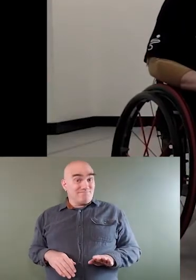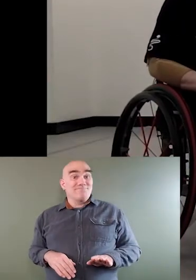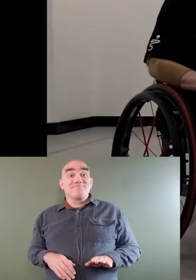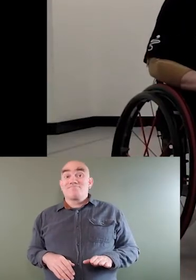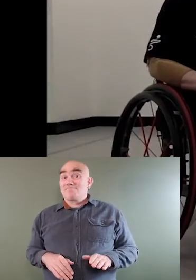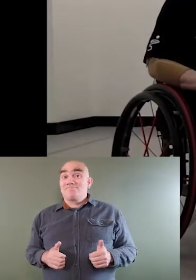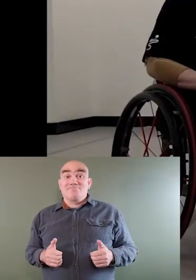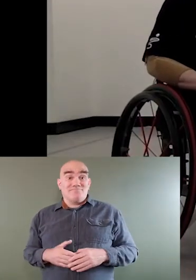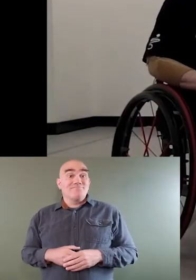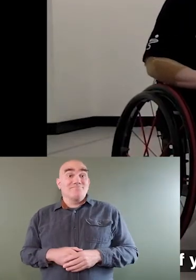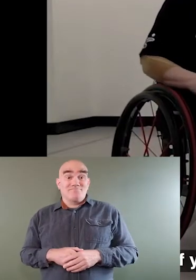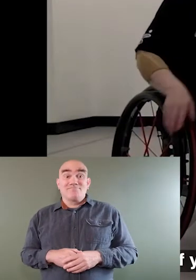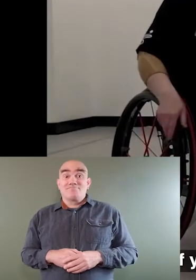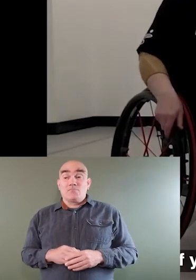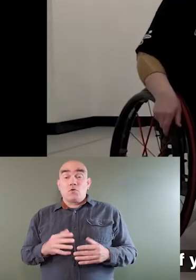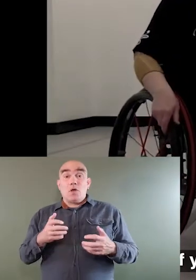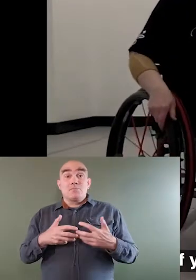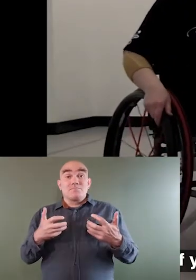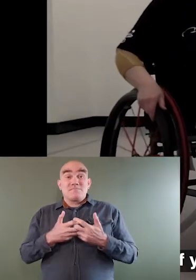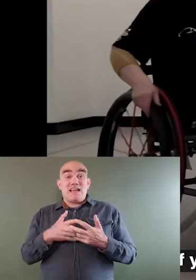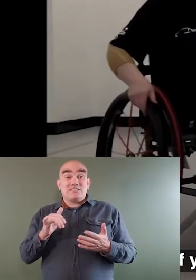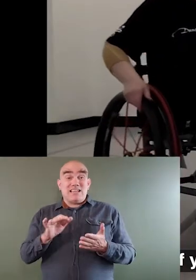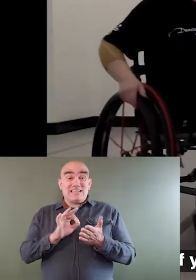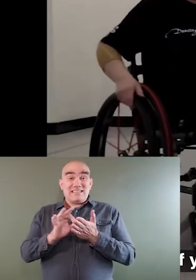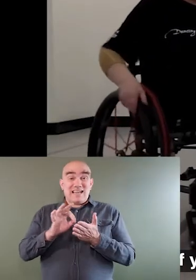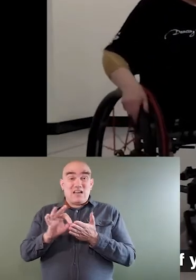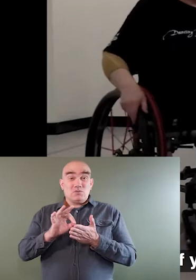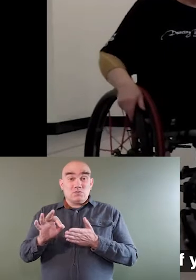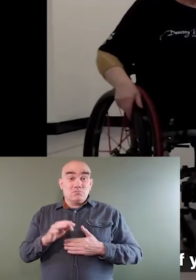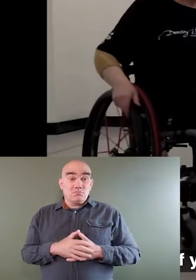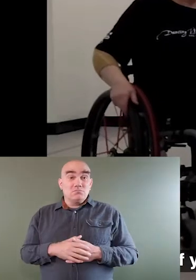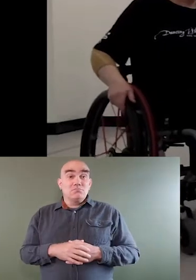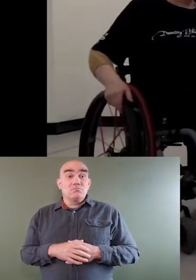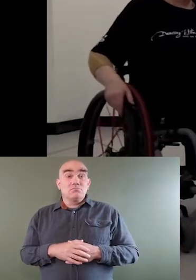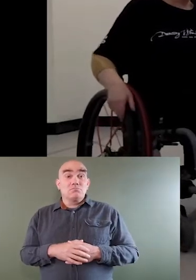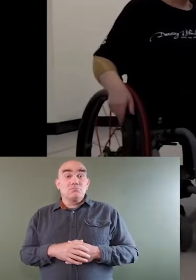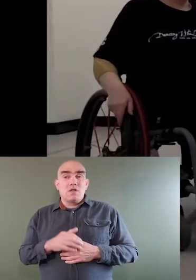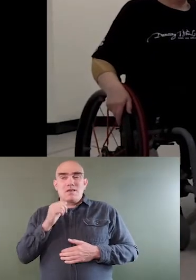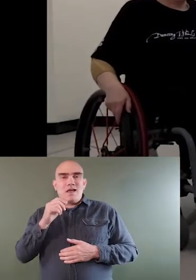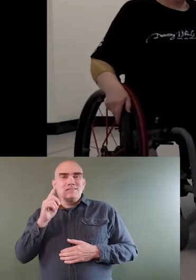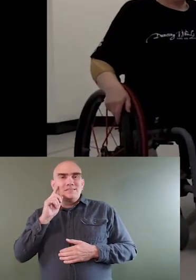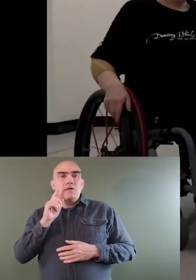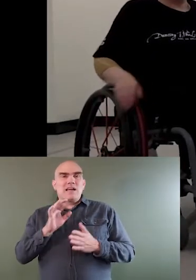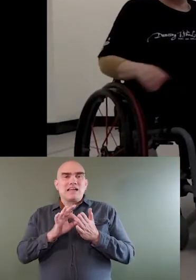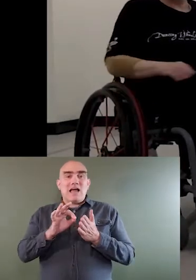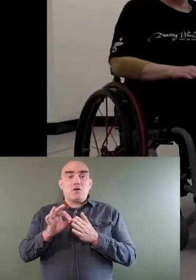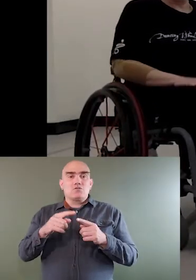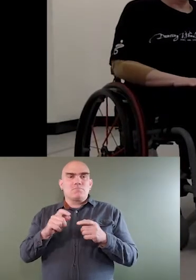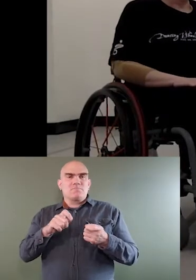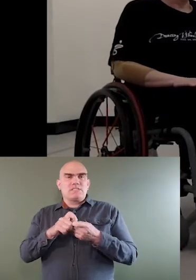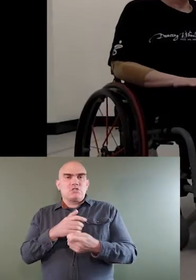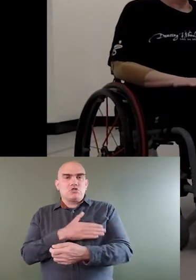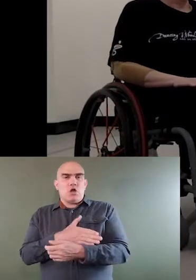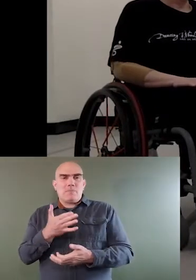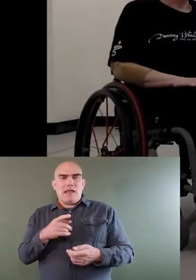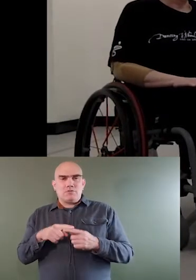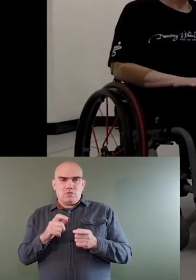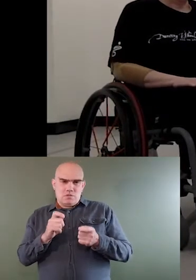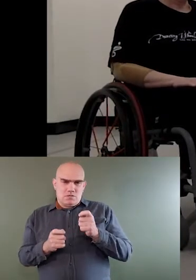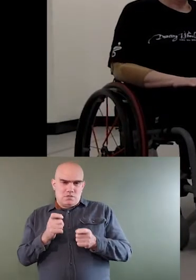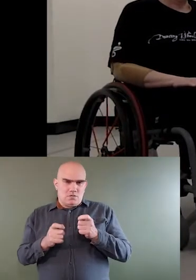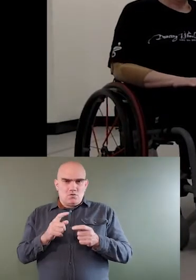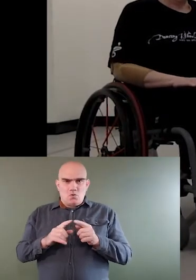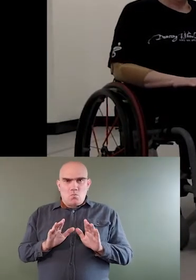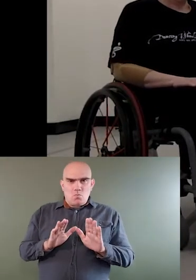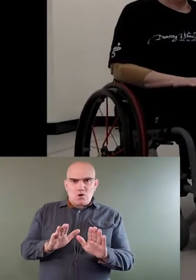4. Good. If you want that to match the notes of a particular song, you might have to equate